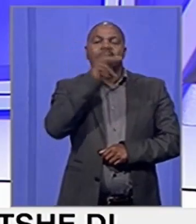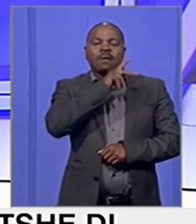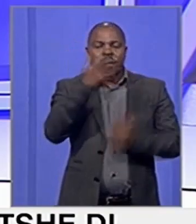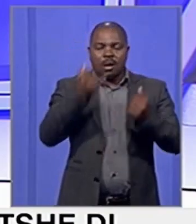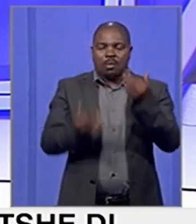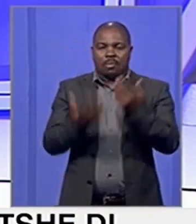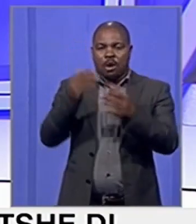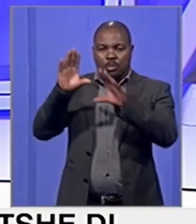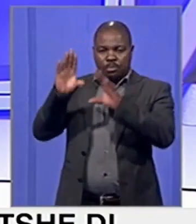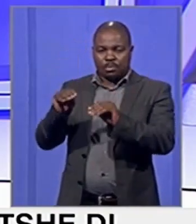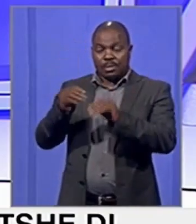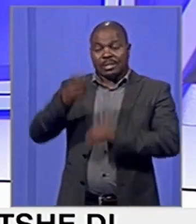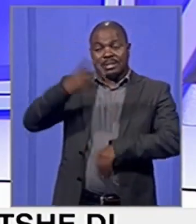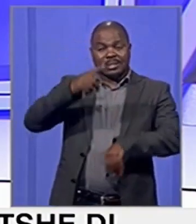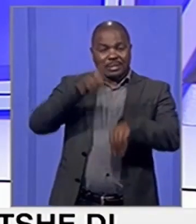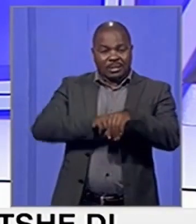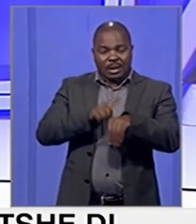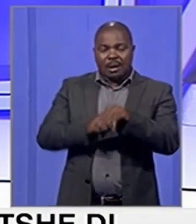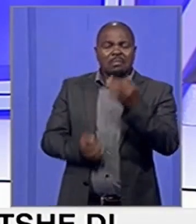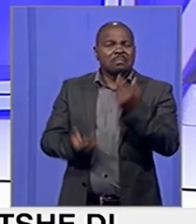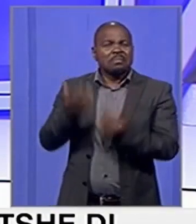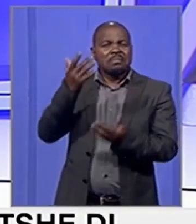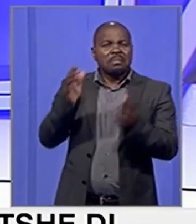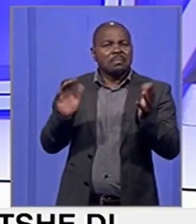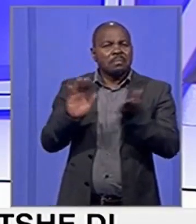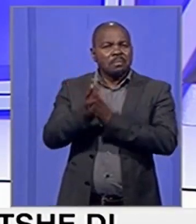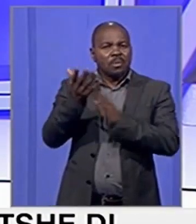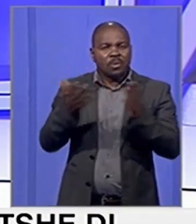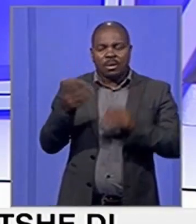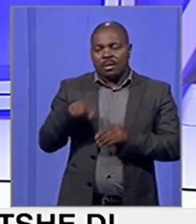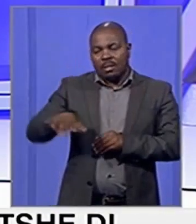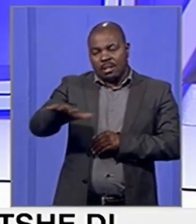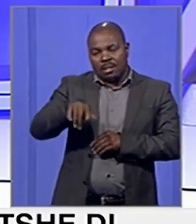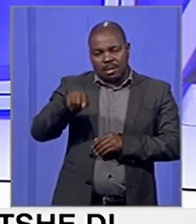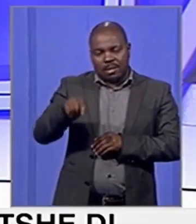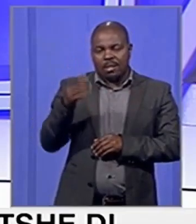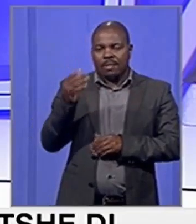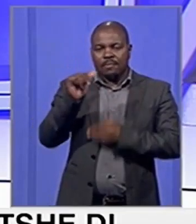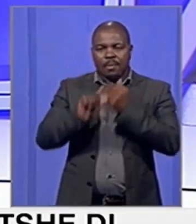tingwe. Ke kgetlo la bobedi mollo wa hlaha o thefula Brandfort ho tloa kgwedi e fetileng.